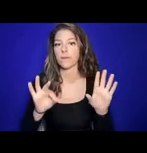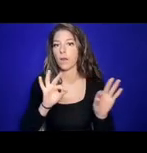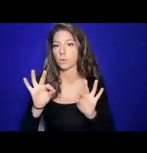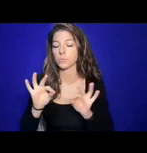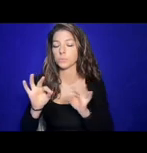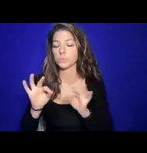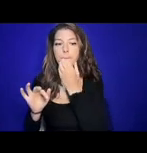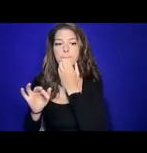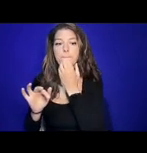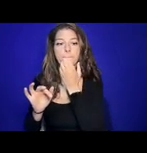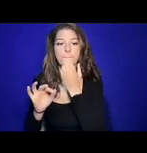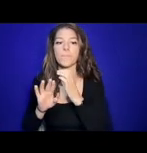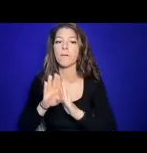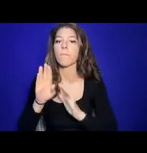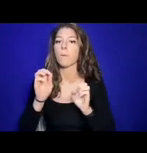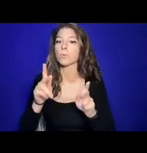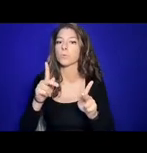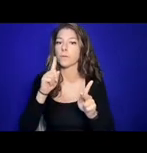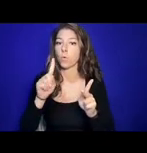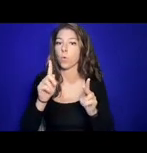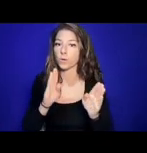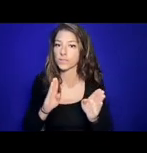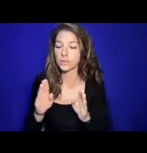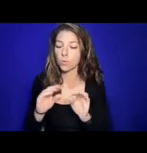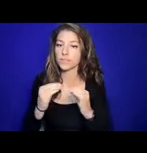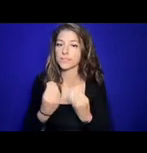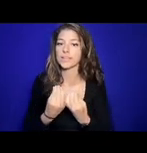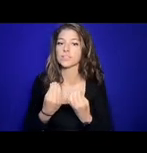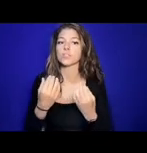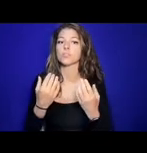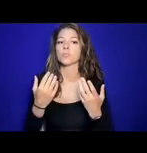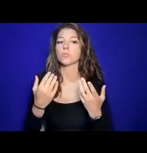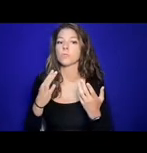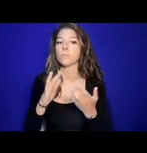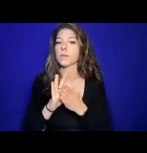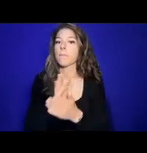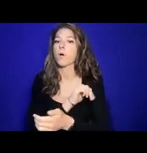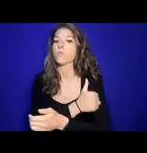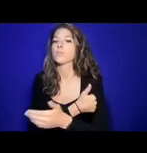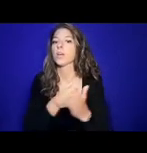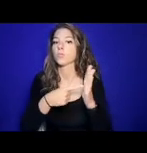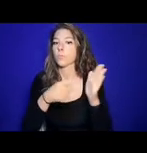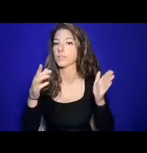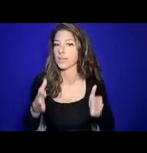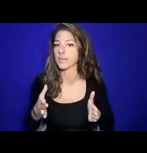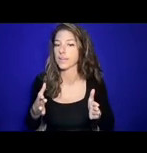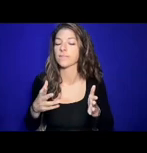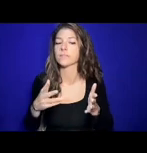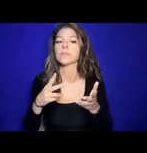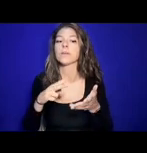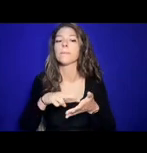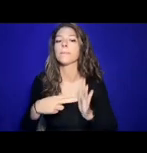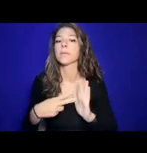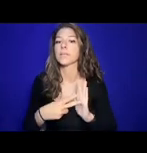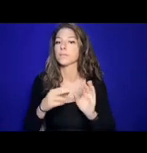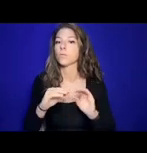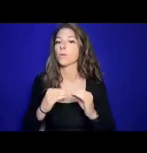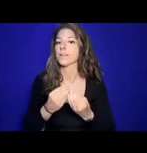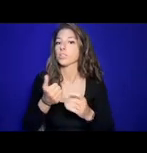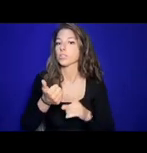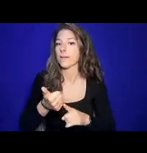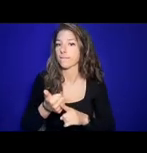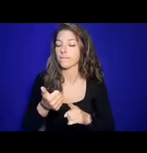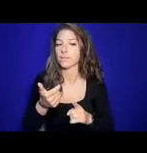to develop out an opportunity for organizations to serve as authorized representatives, which basically just means the